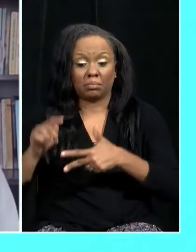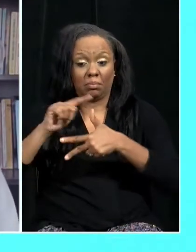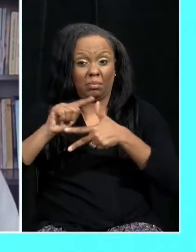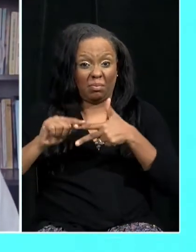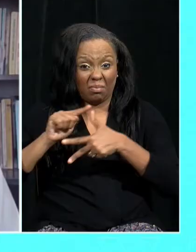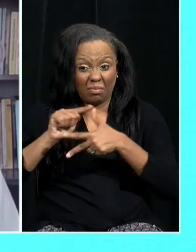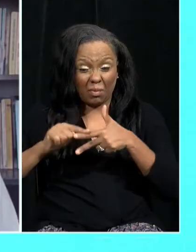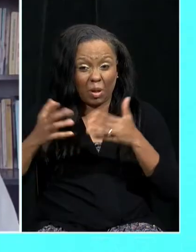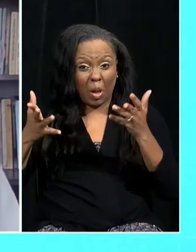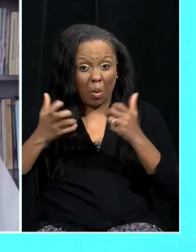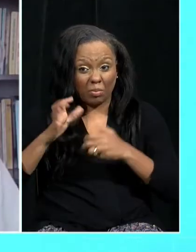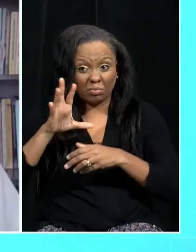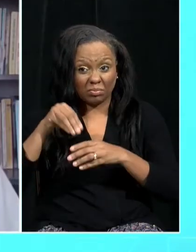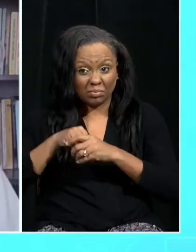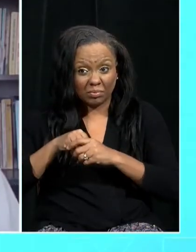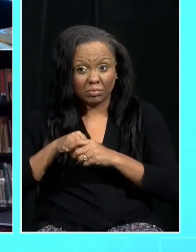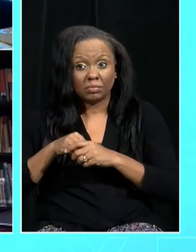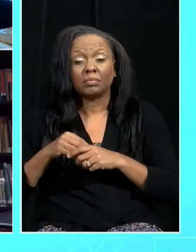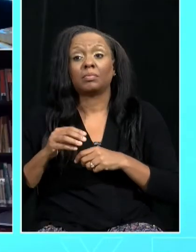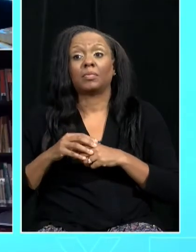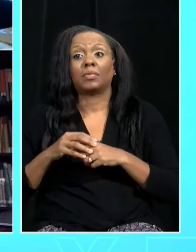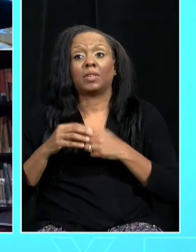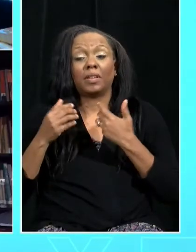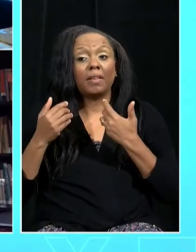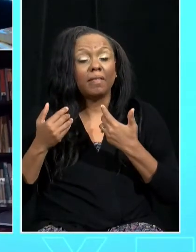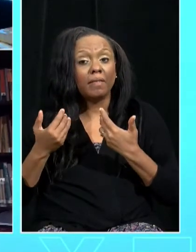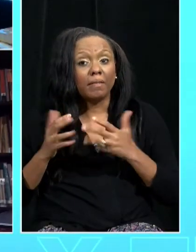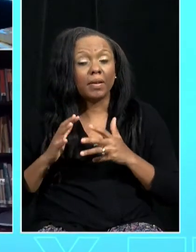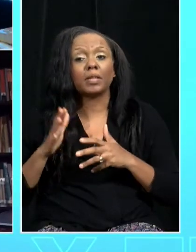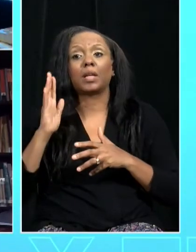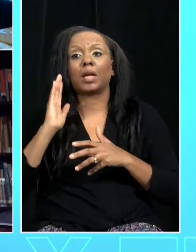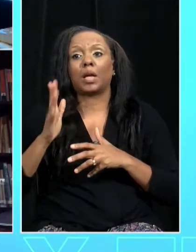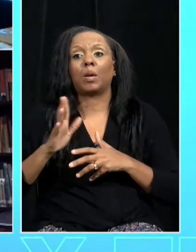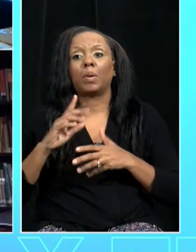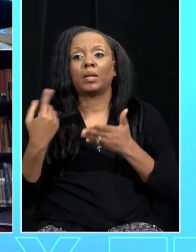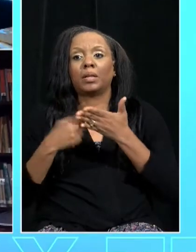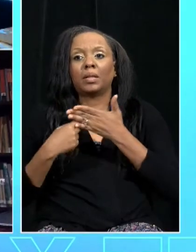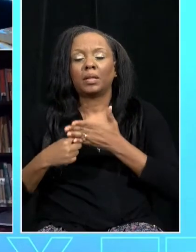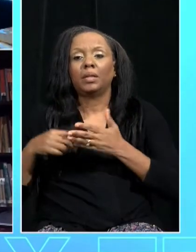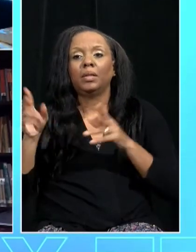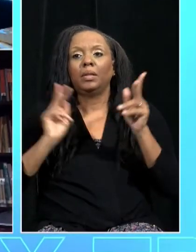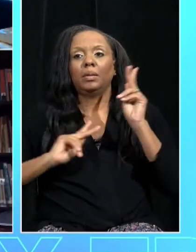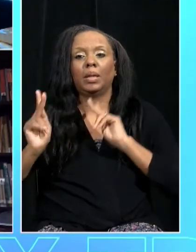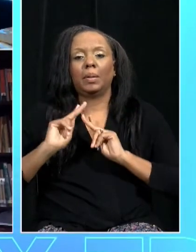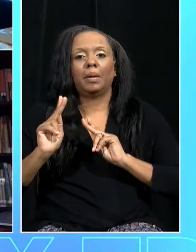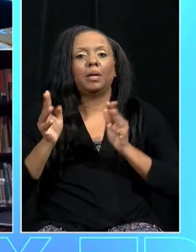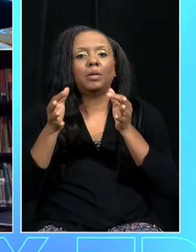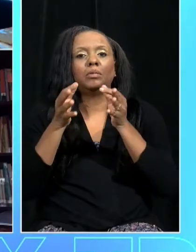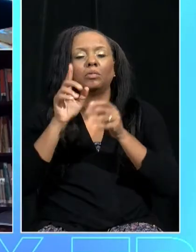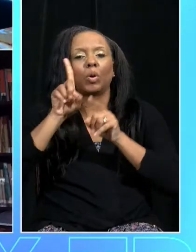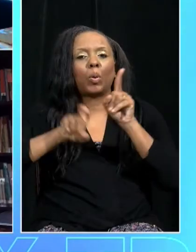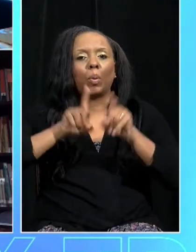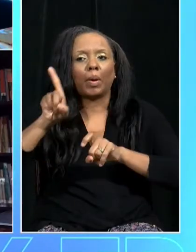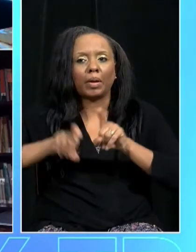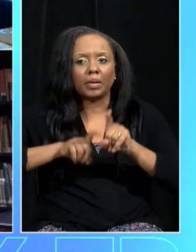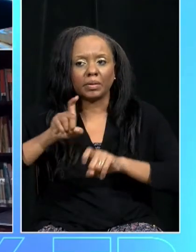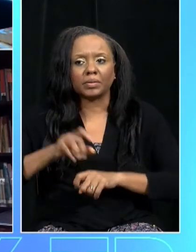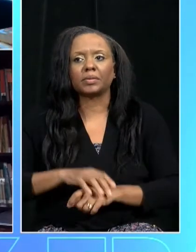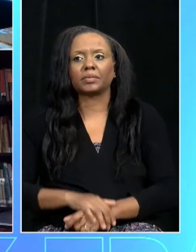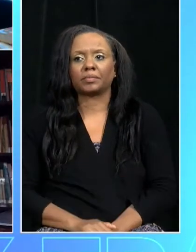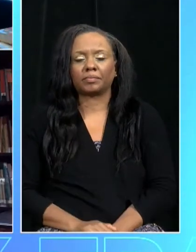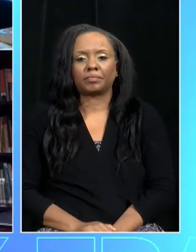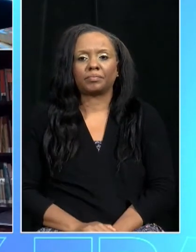jump in. Let's get that quickly, and then we'll go to our segment. The people say this is where we go look at the comments and questions that come from our audience.